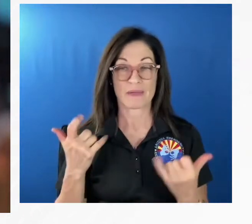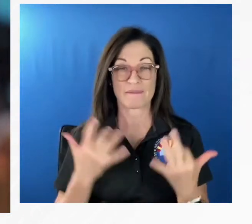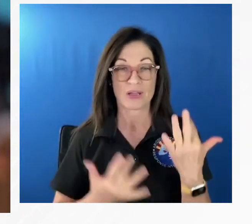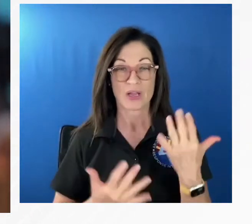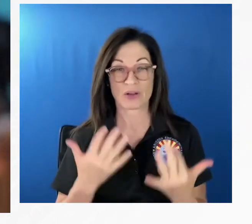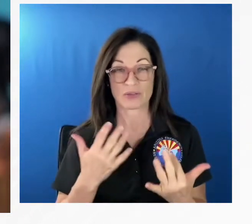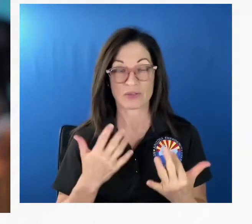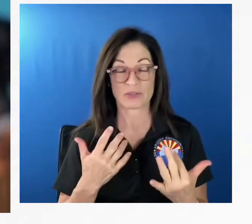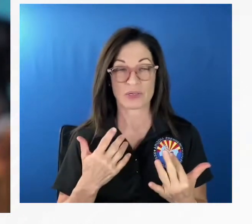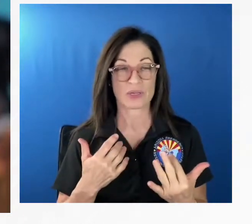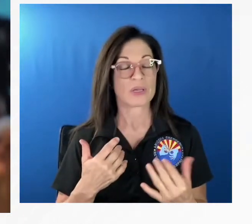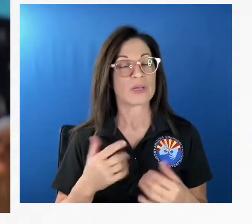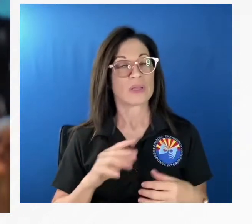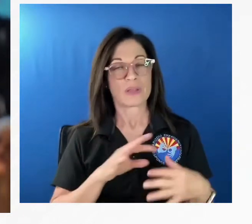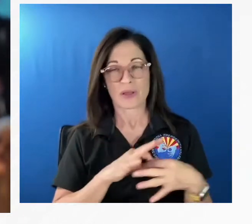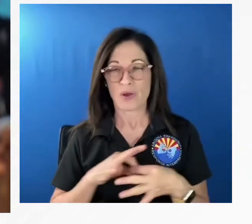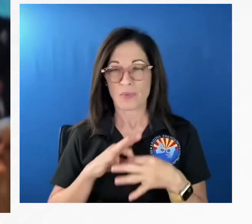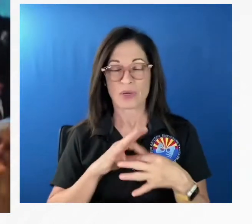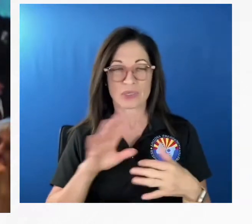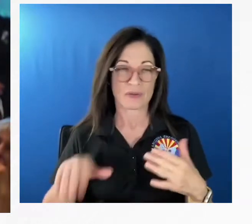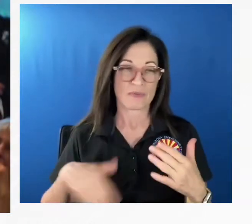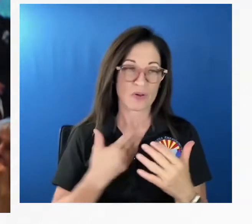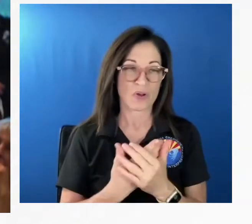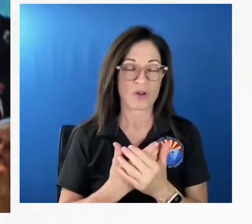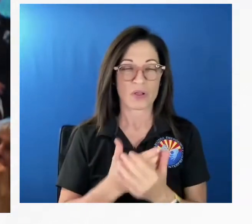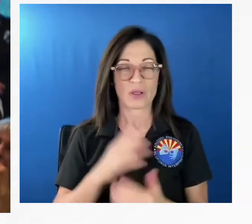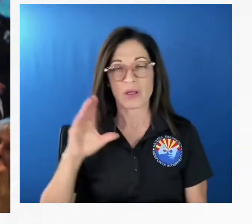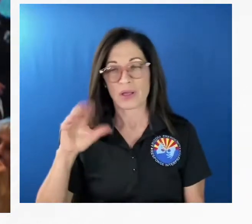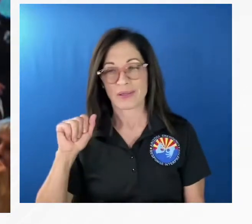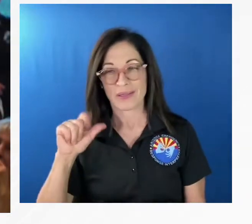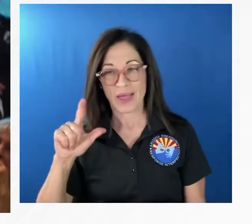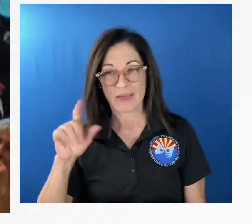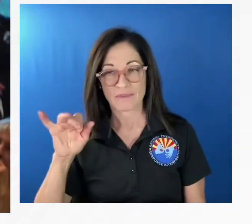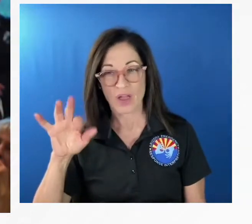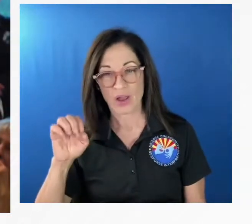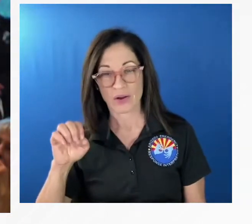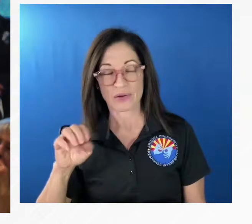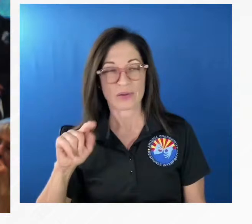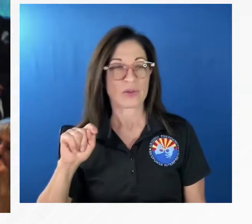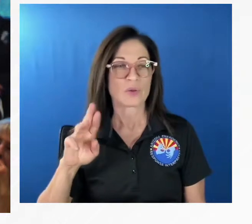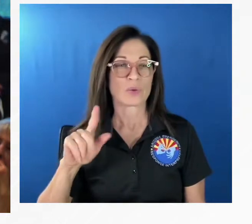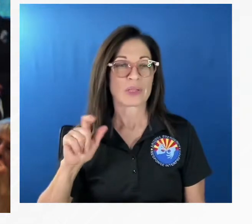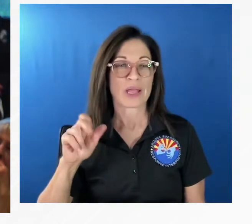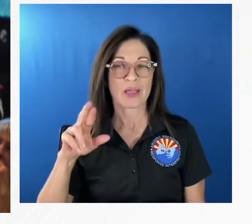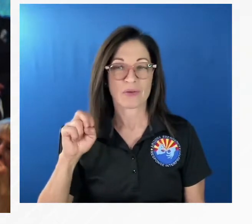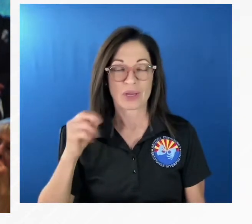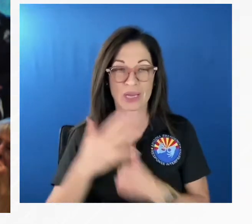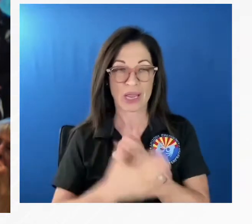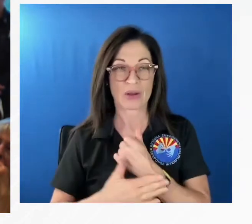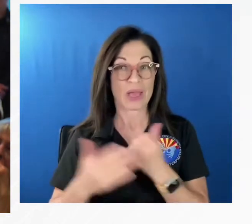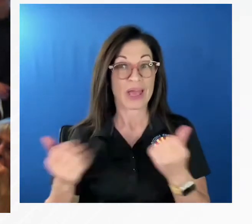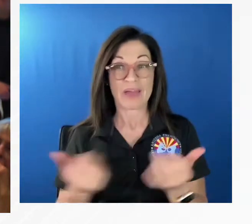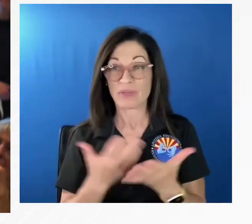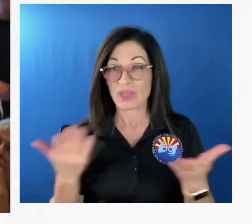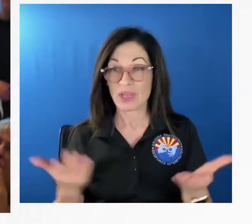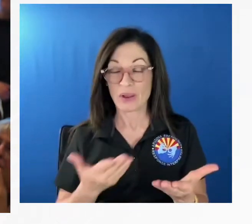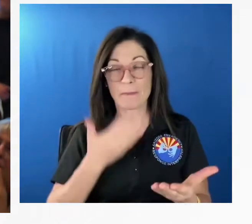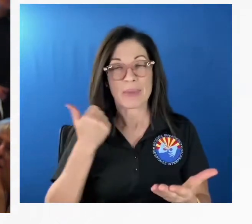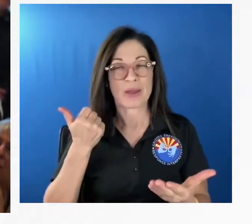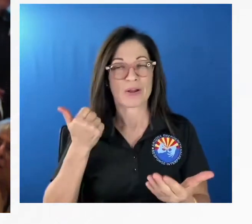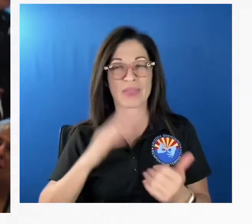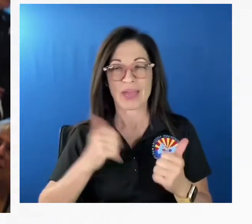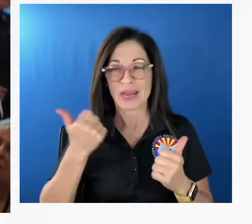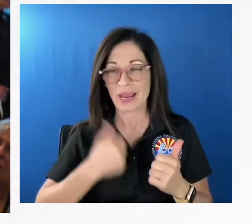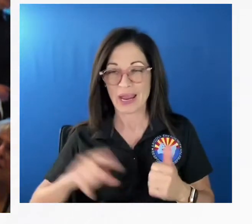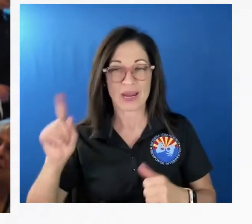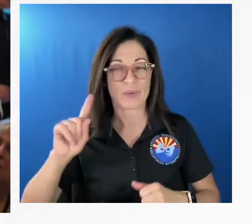all of our CAL FIRE, Tulare County, everything here is better than anywhere else. For